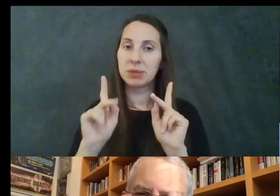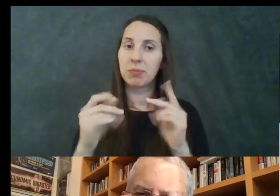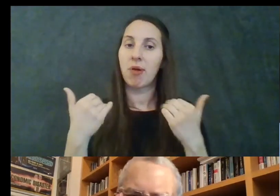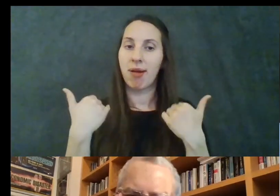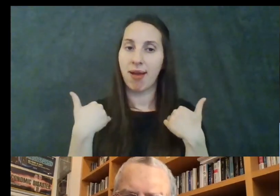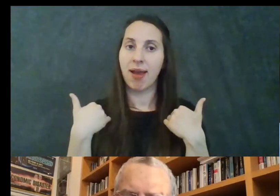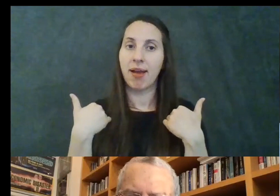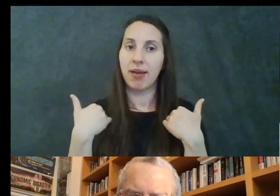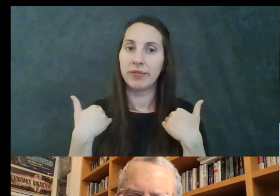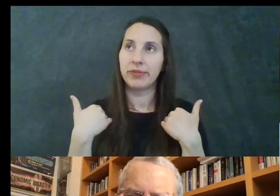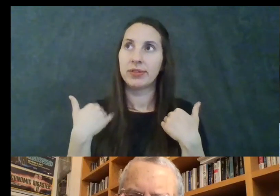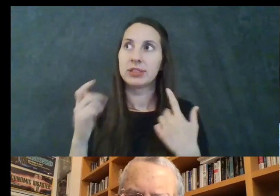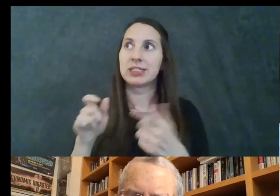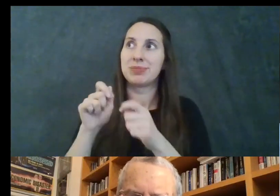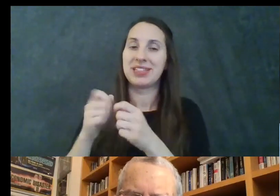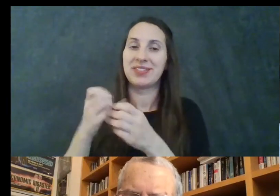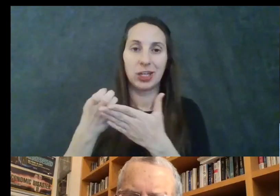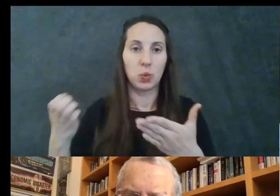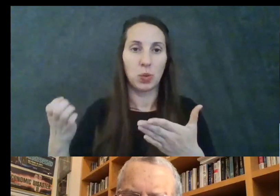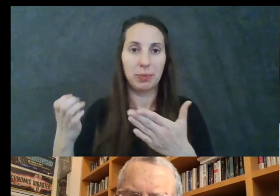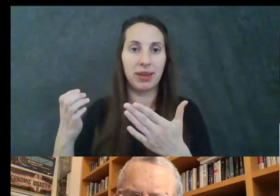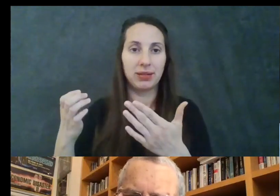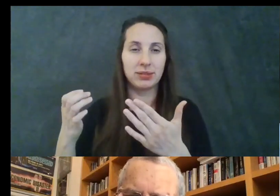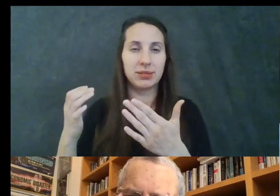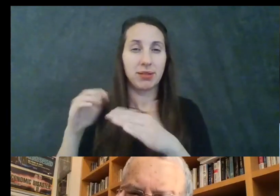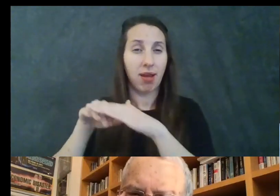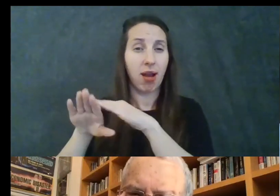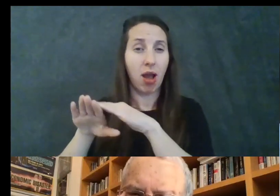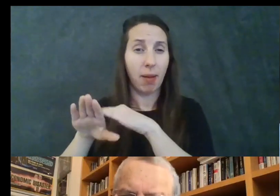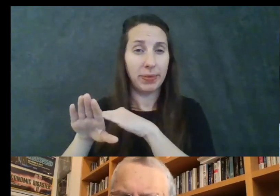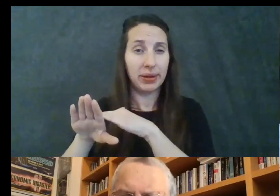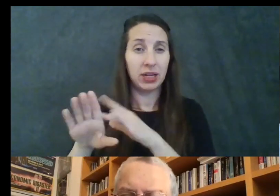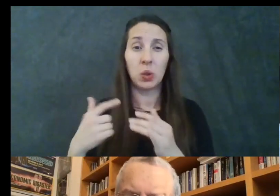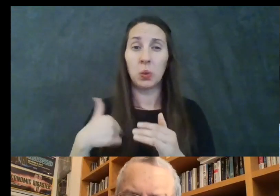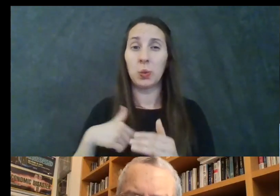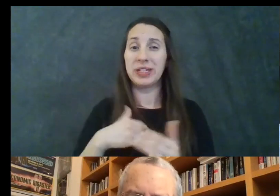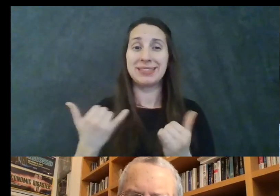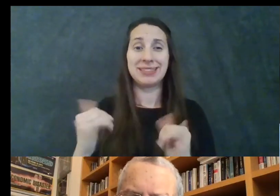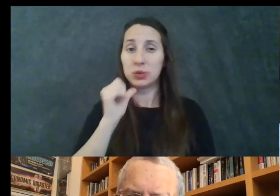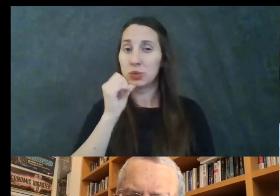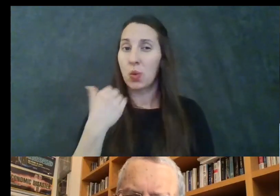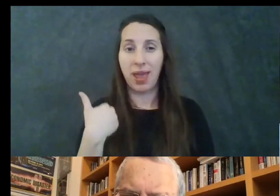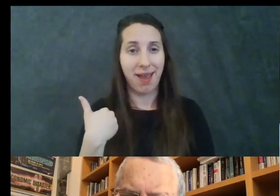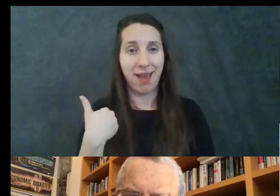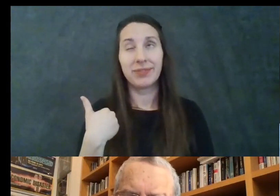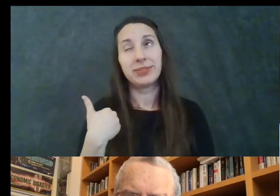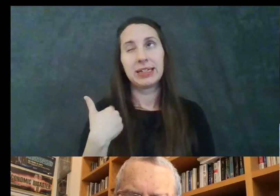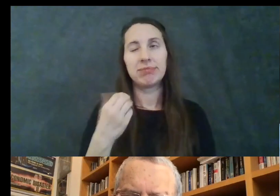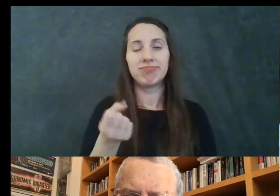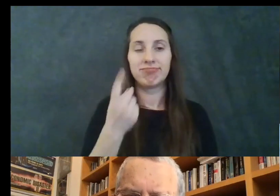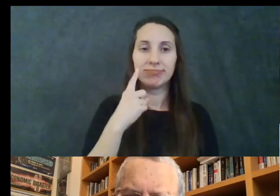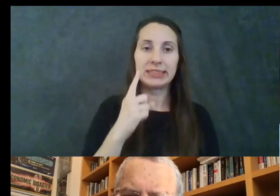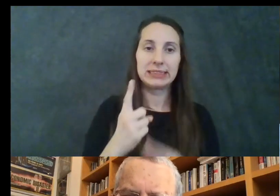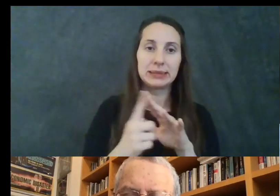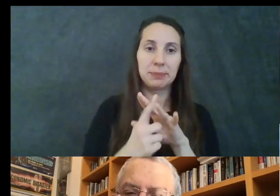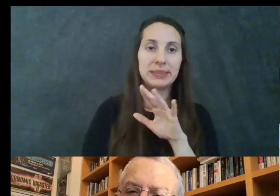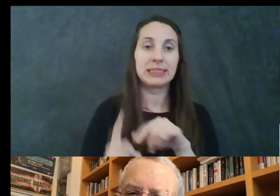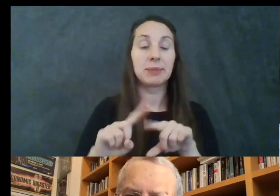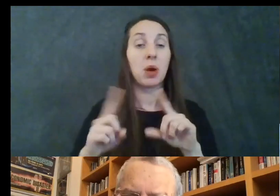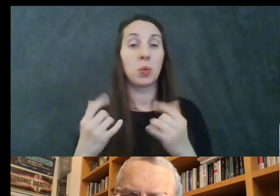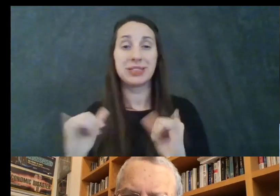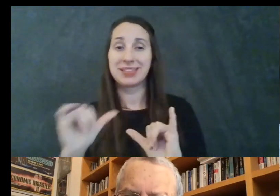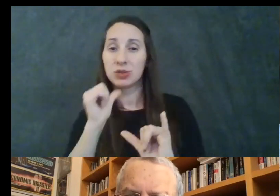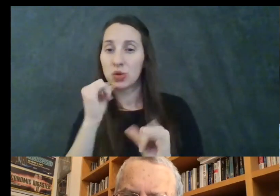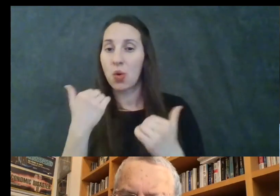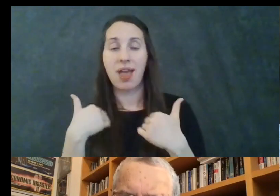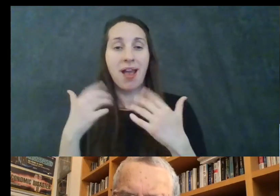it on their end, we do not, and it's still something that's missing, I think, from polling. We do not have accommodation for deaf